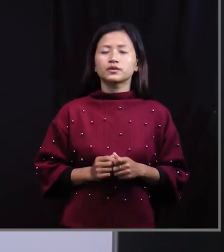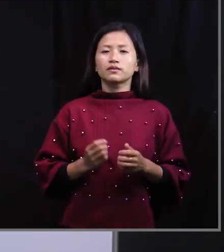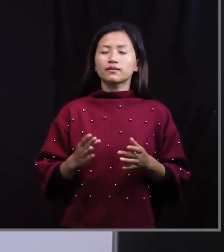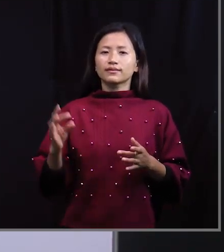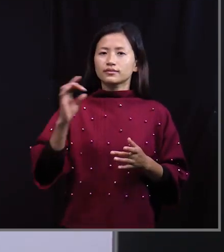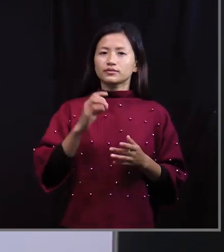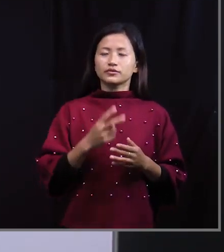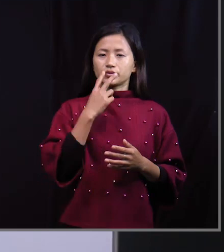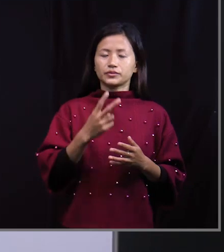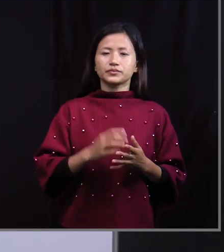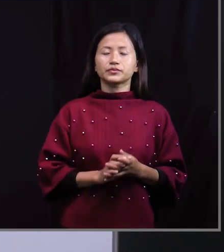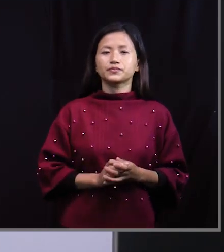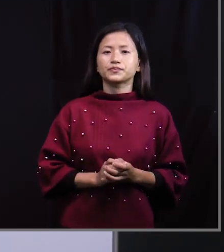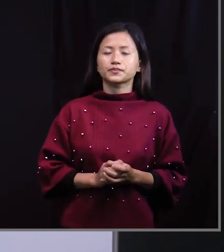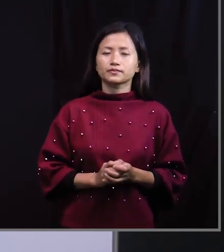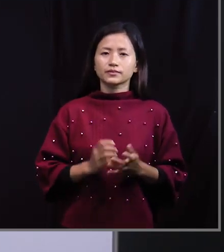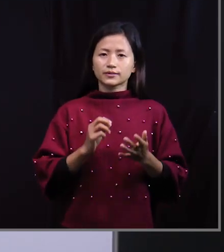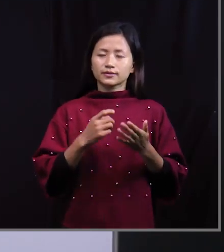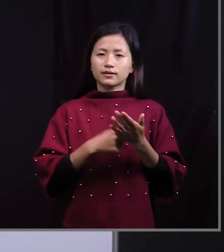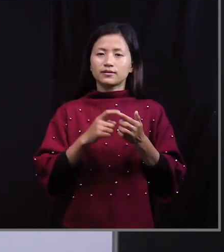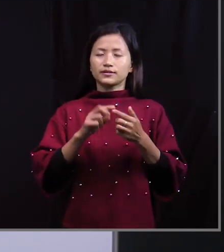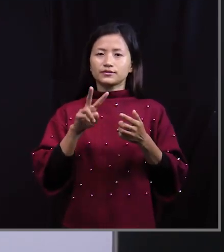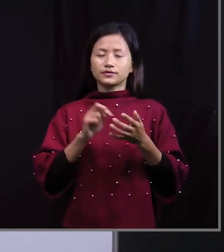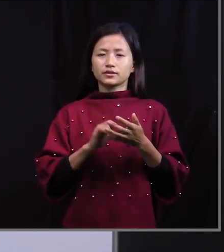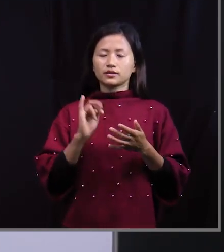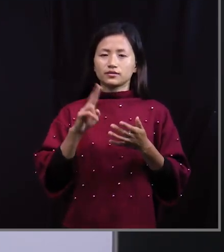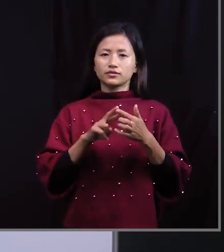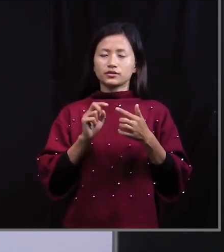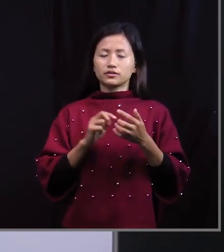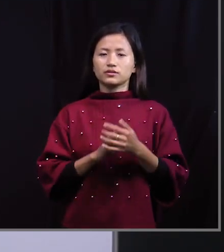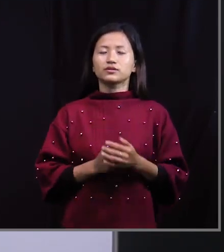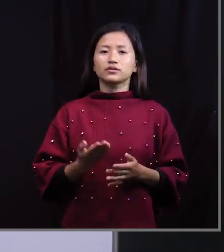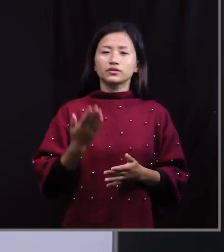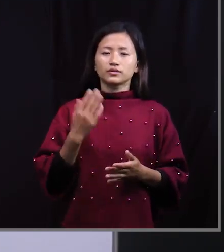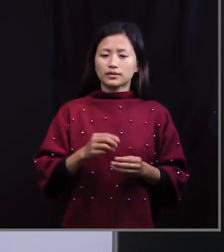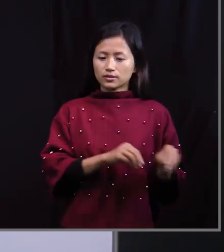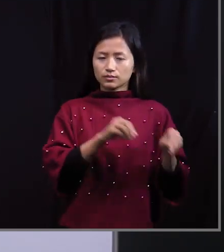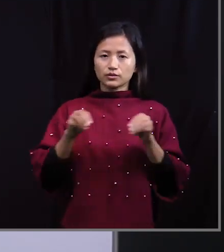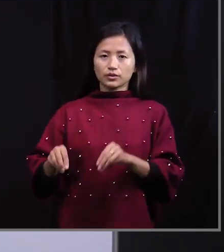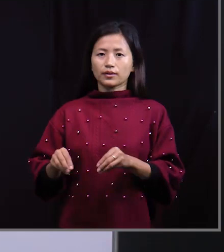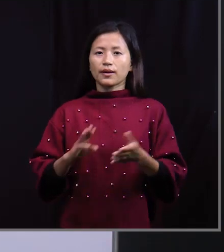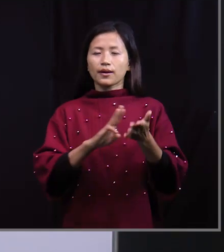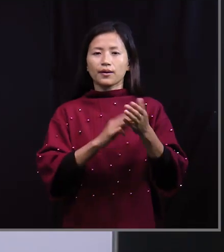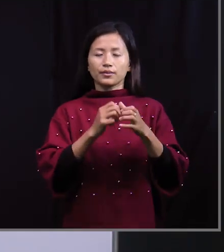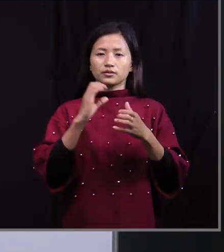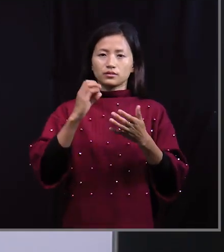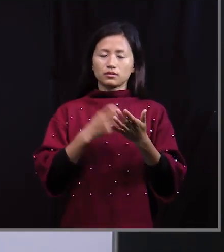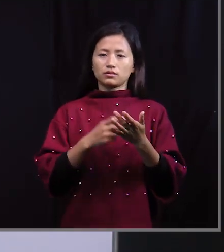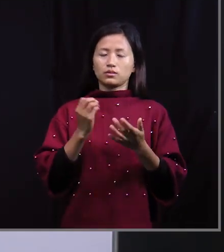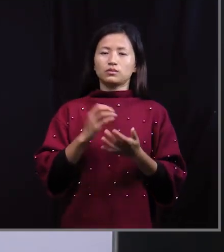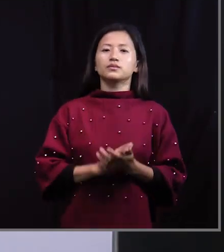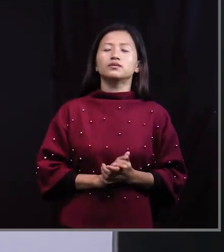review on this micro environmental factors, and let's move to the macro environmental